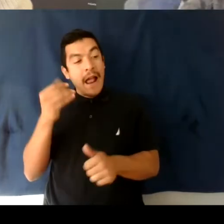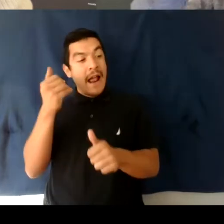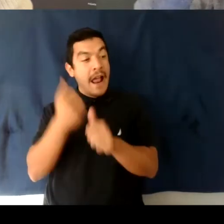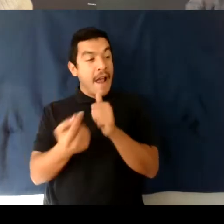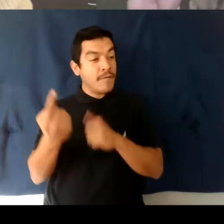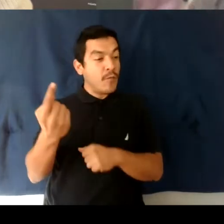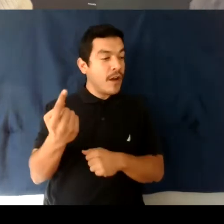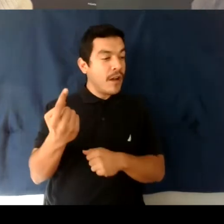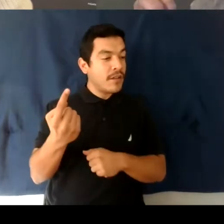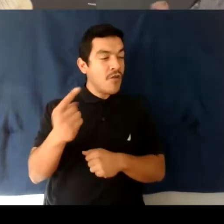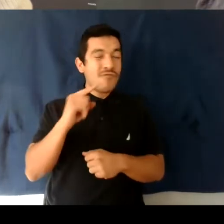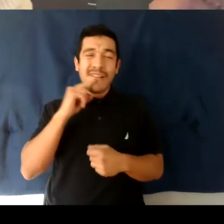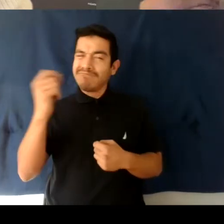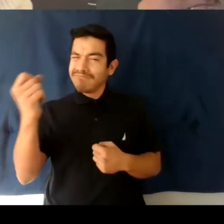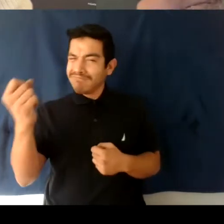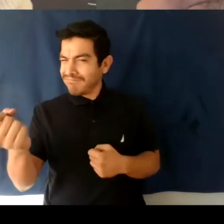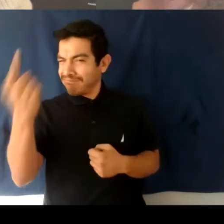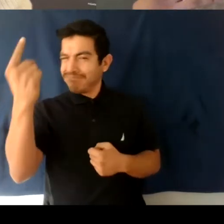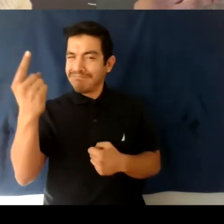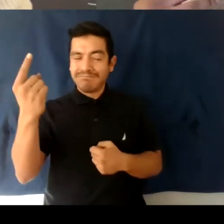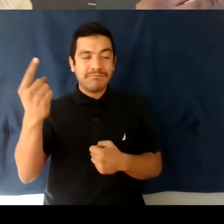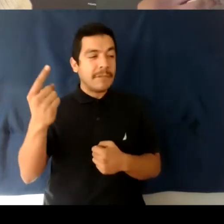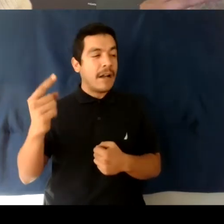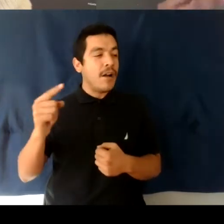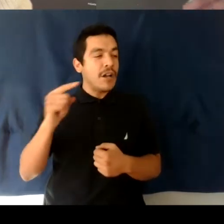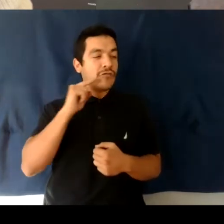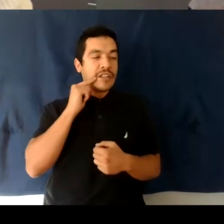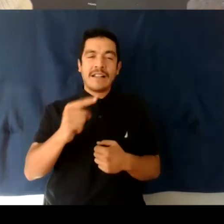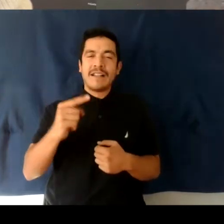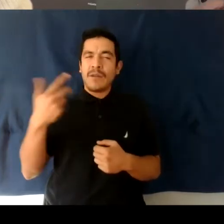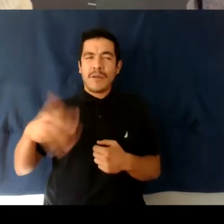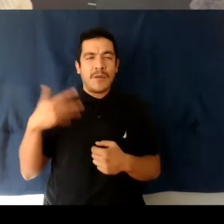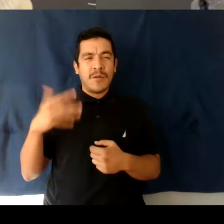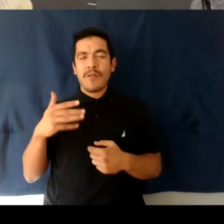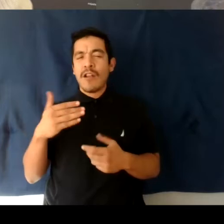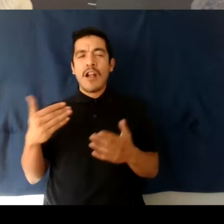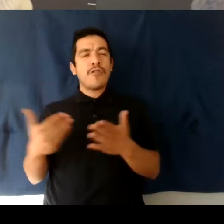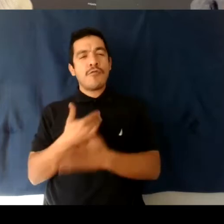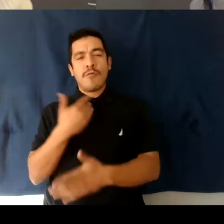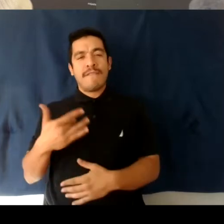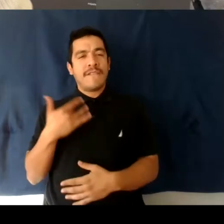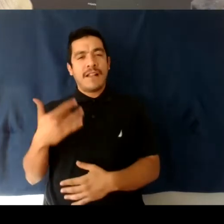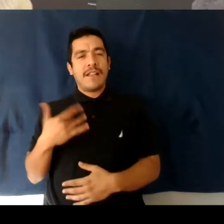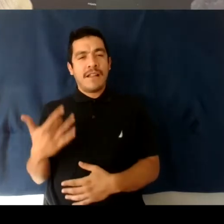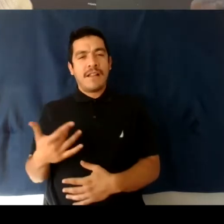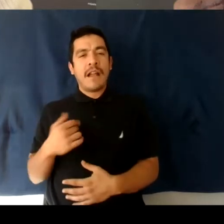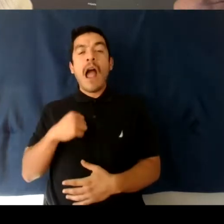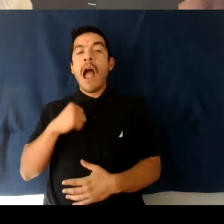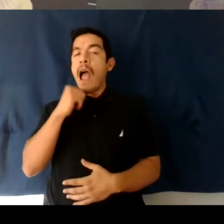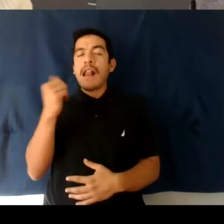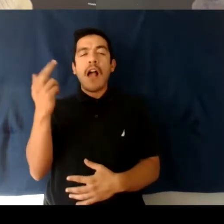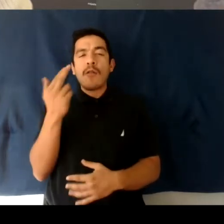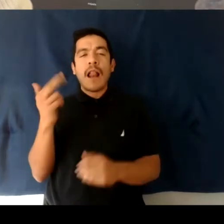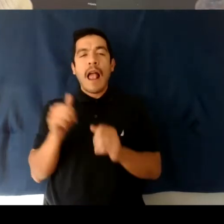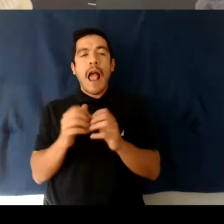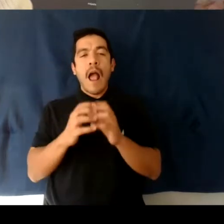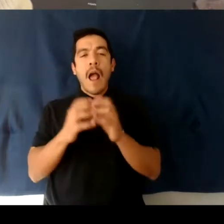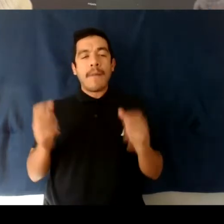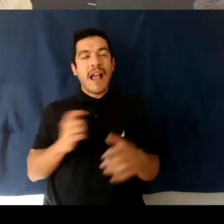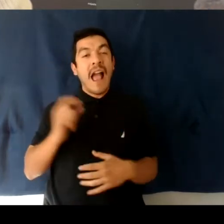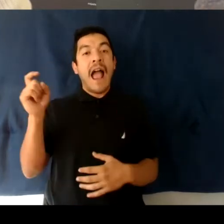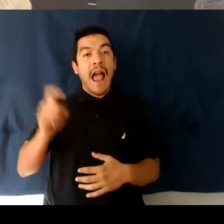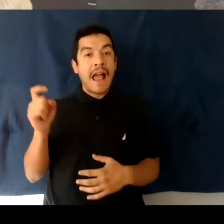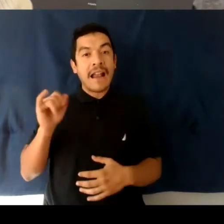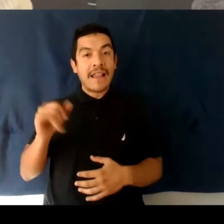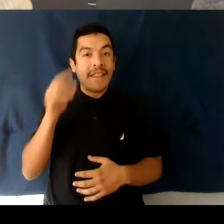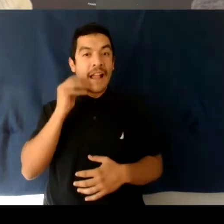just getting it, was so, like, refreshing. I didn't realize how much I needed that. And I'm